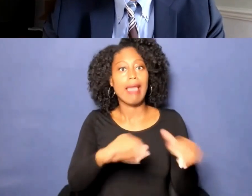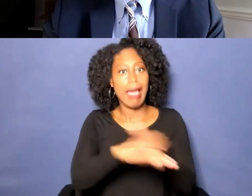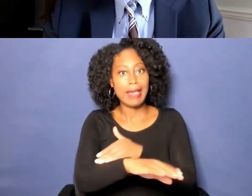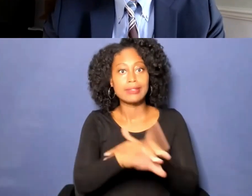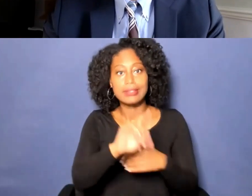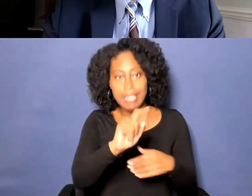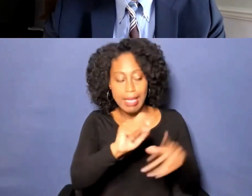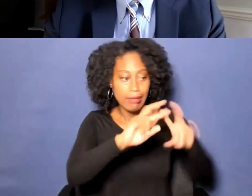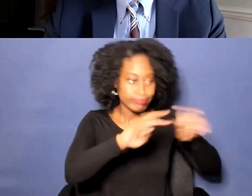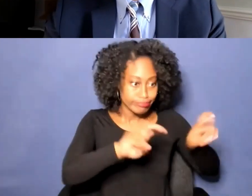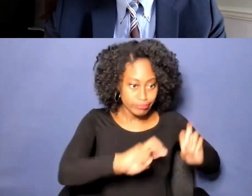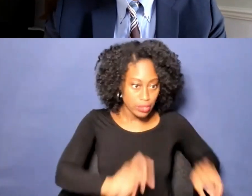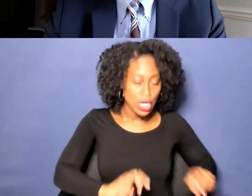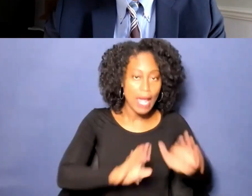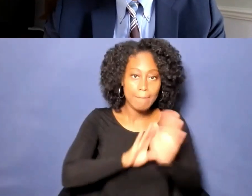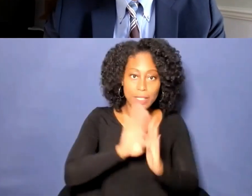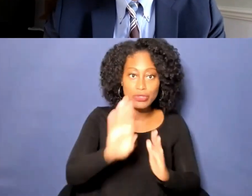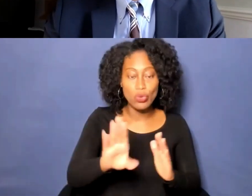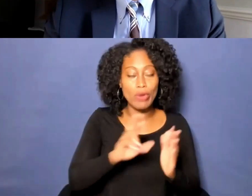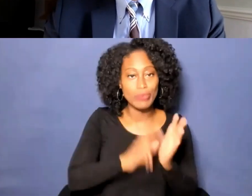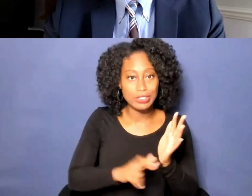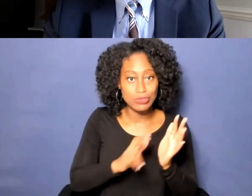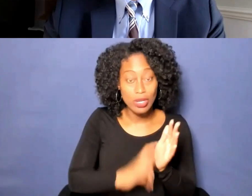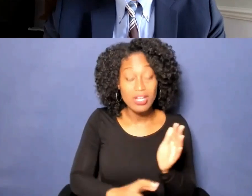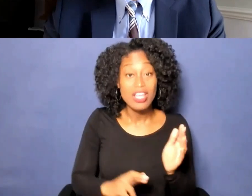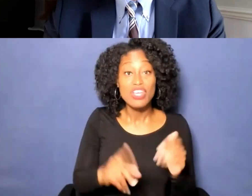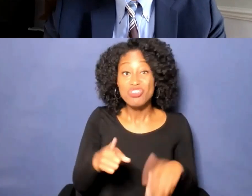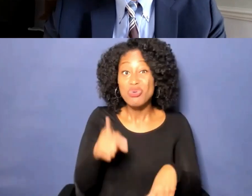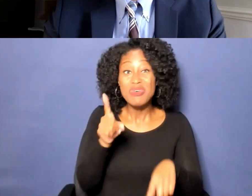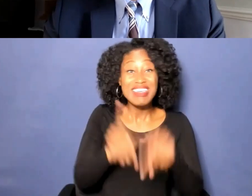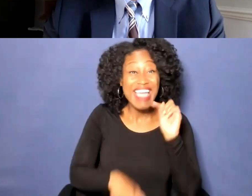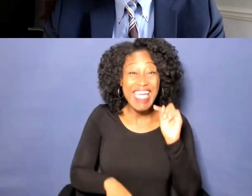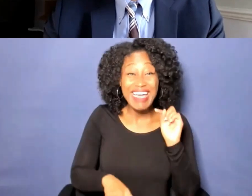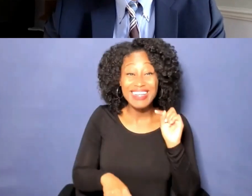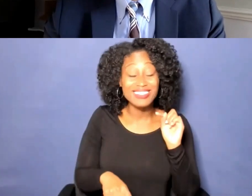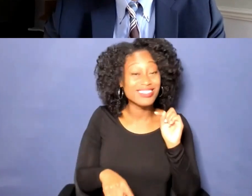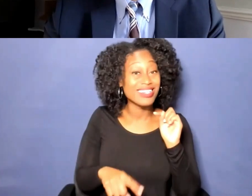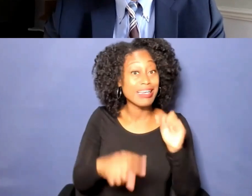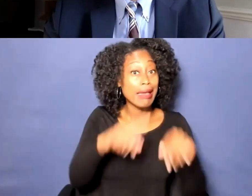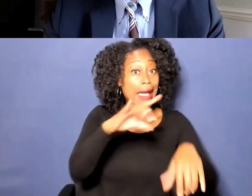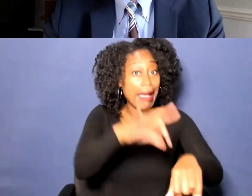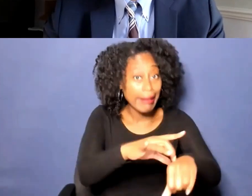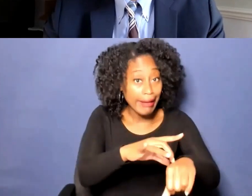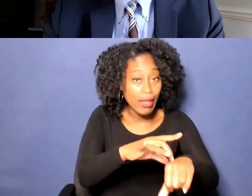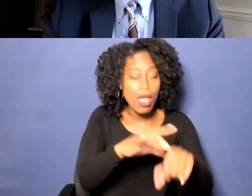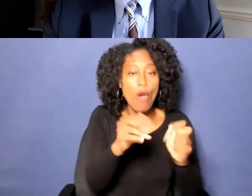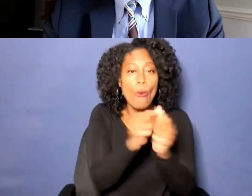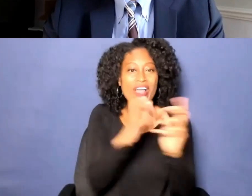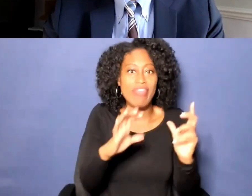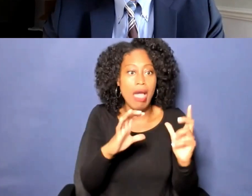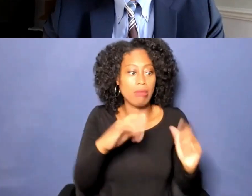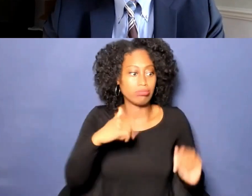were building that at home. That would be a bit of a problem because those restricted data sets are really